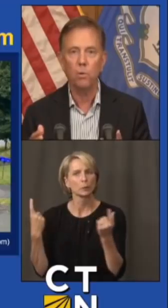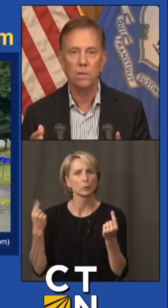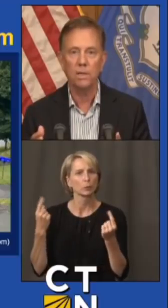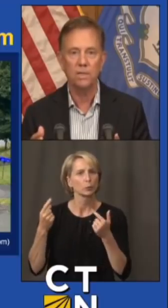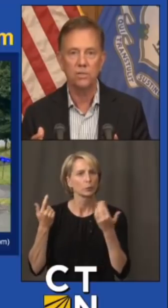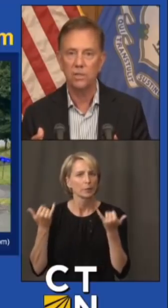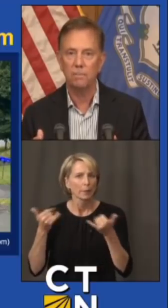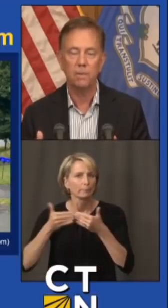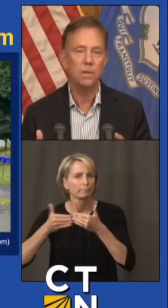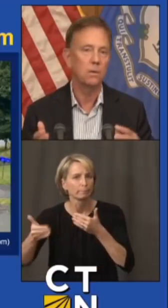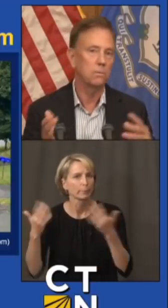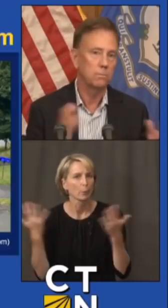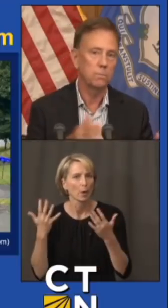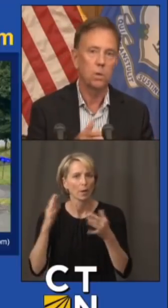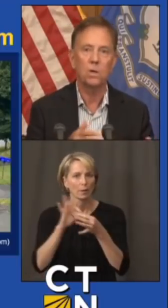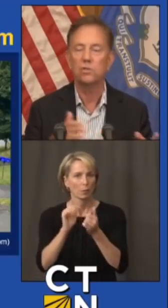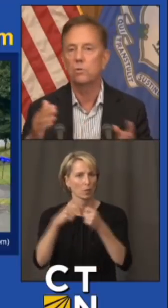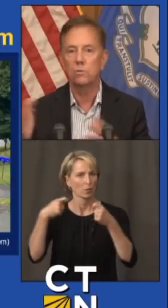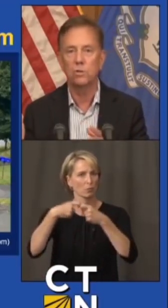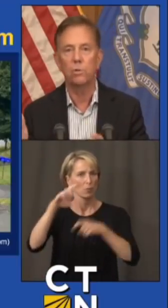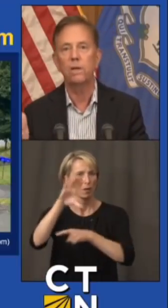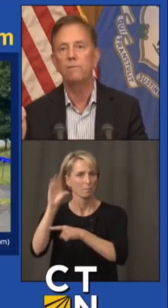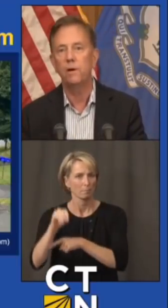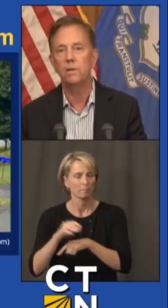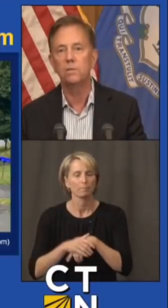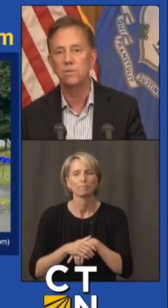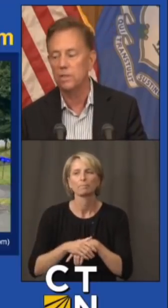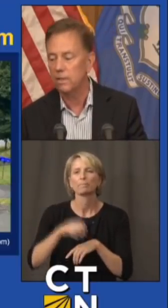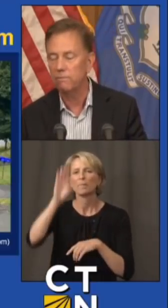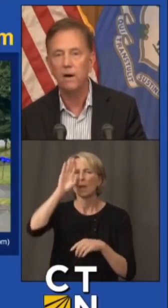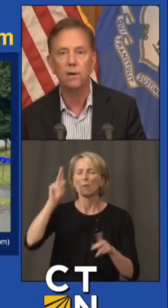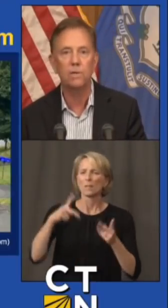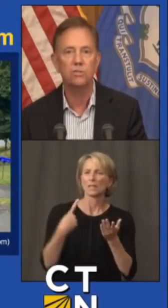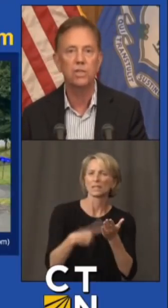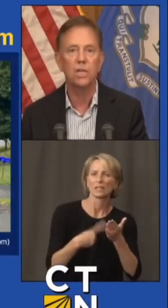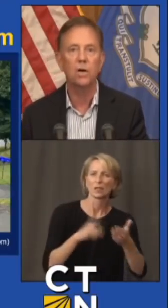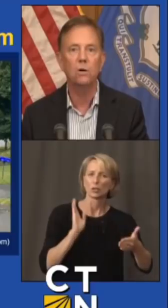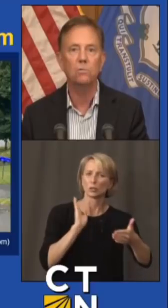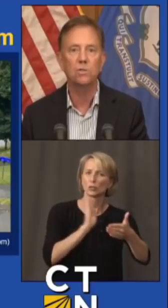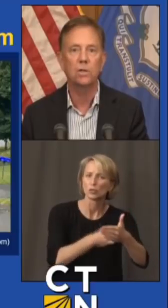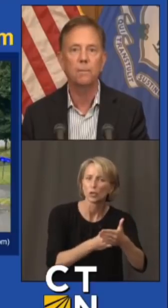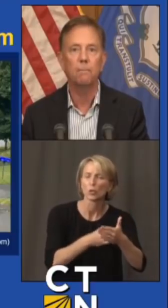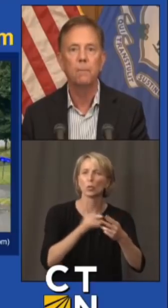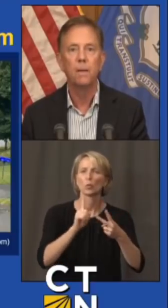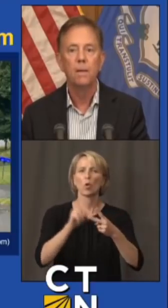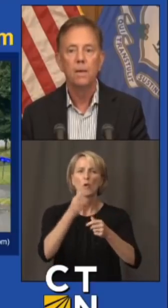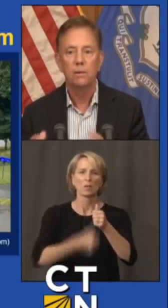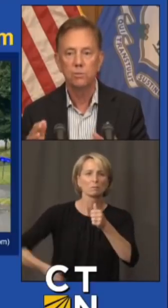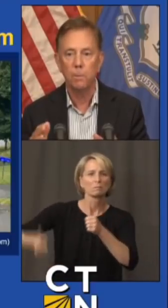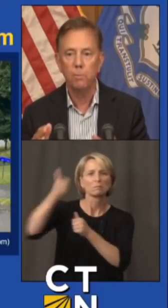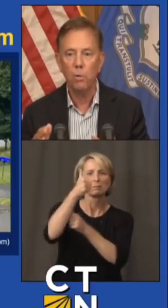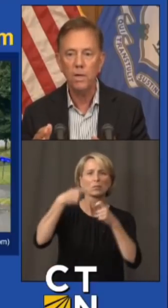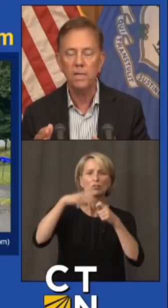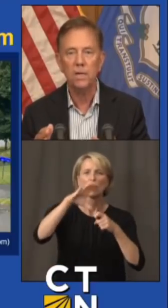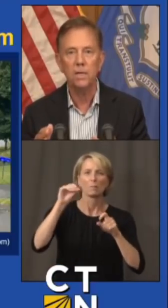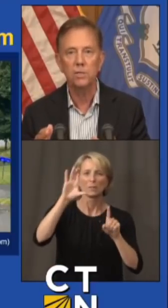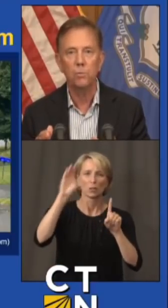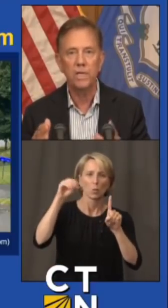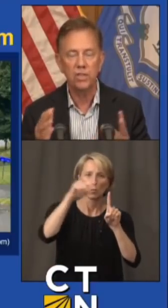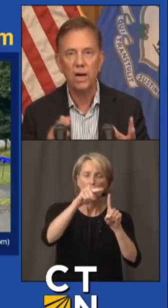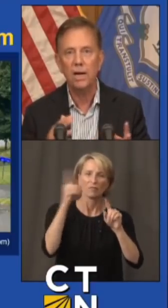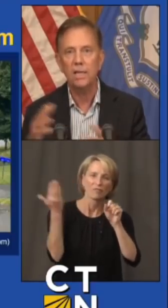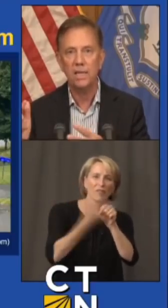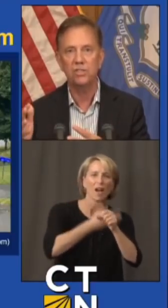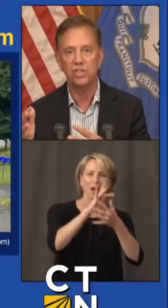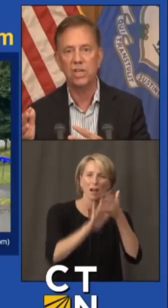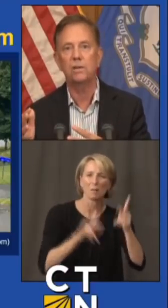really important is, lawsuits and refunds and firing CEOs. It's important is that